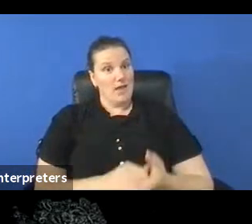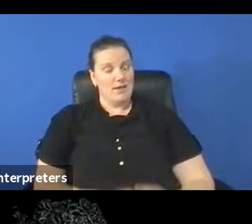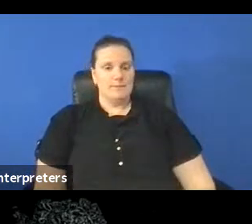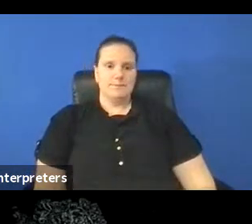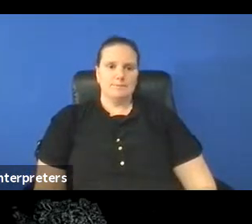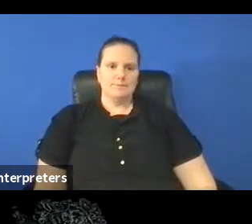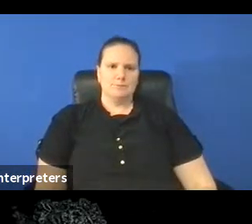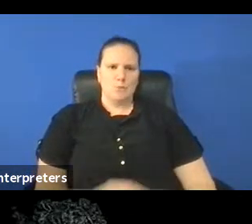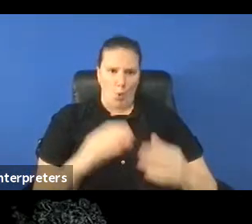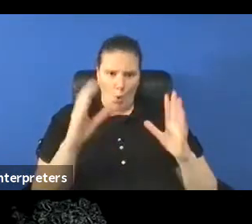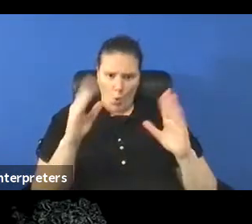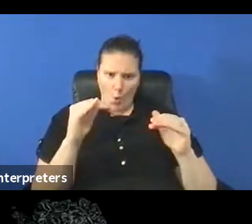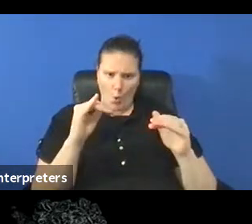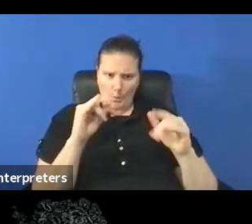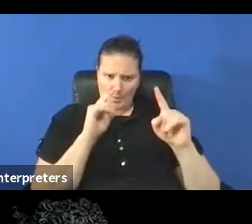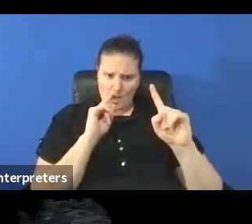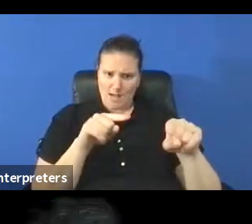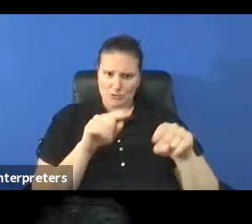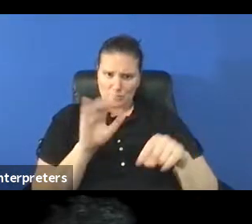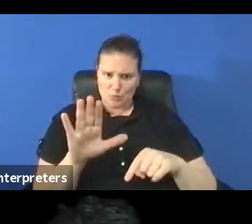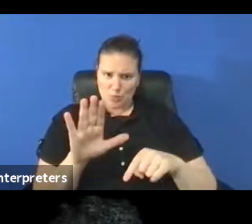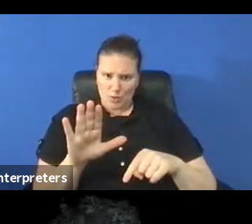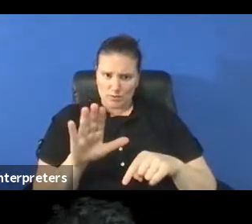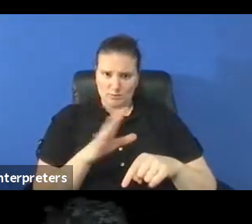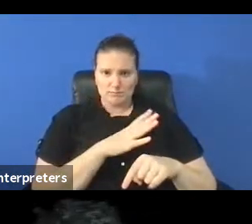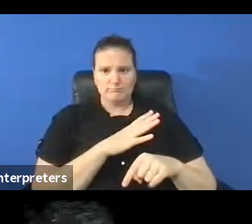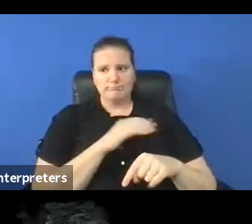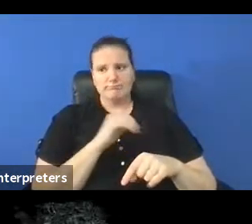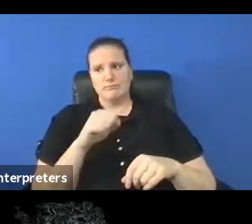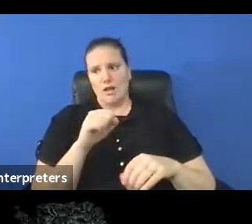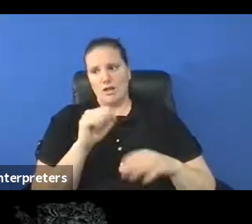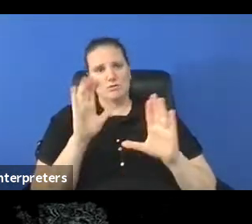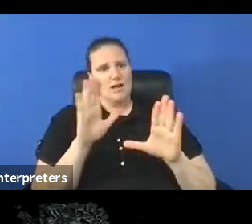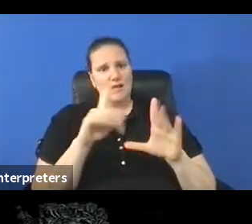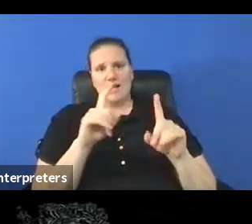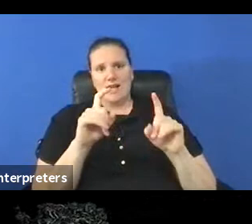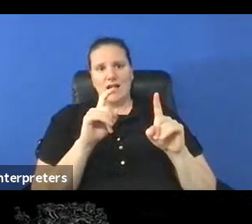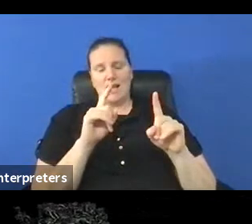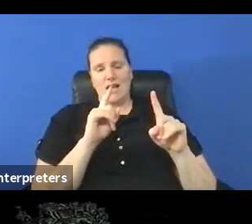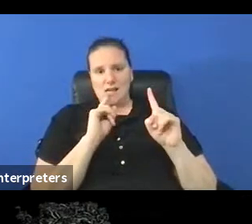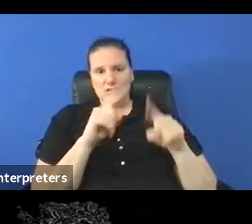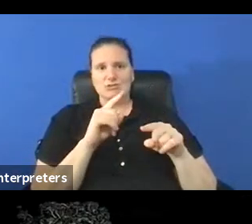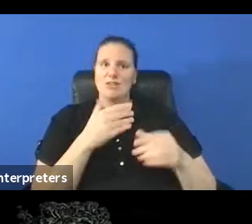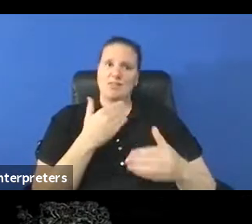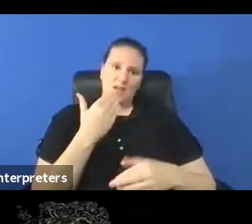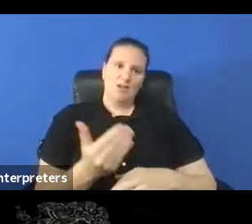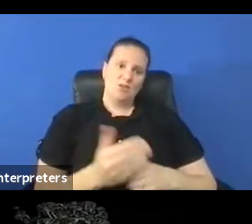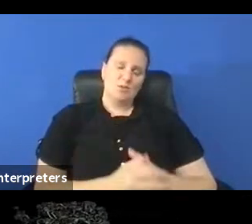Hope that answers it, Matt. Yeah, that's a great answer. Thanks.